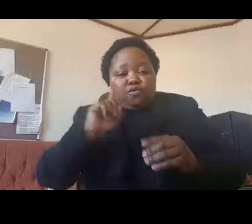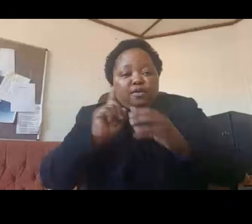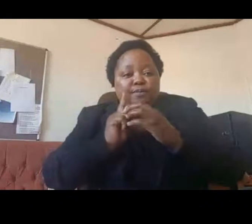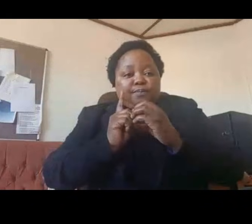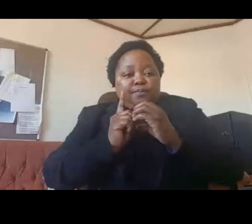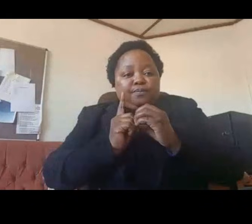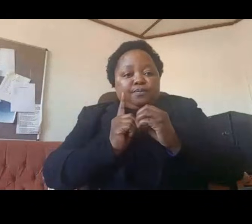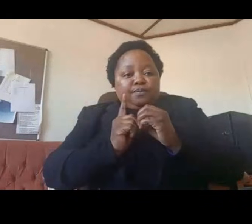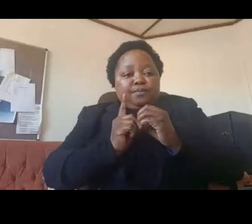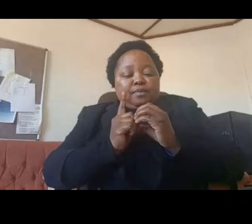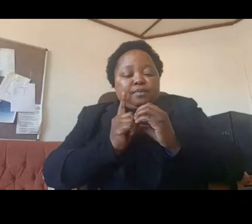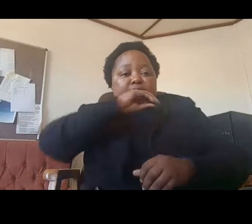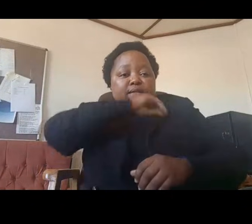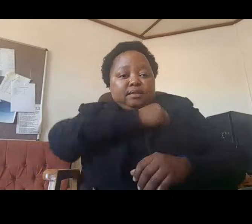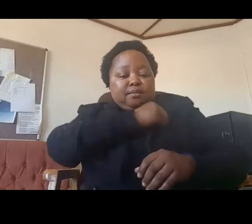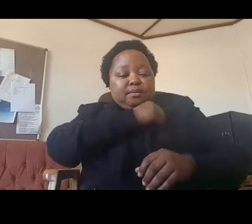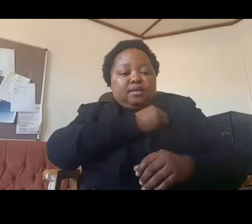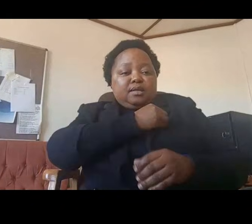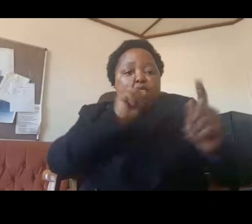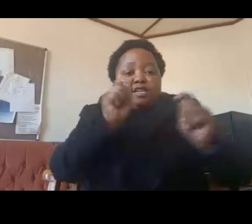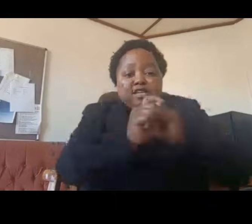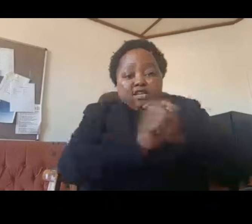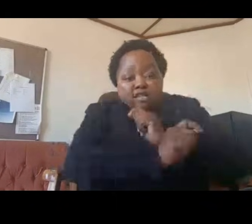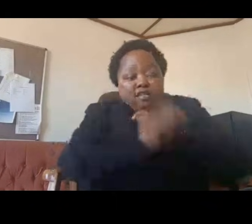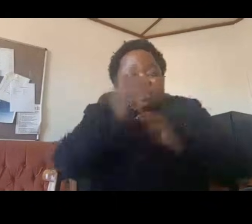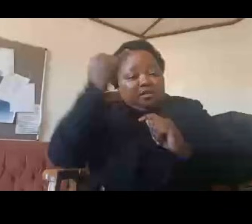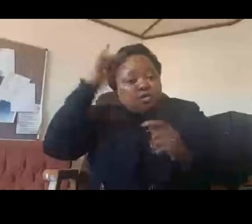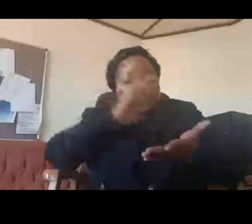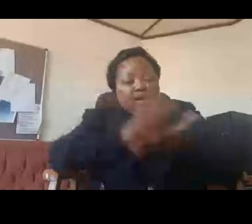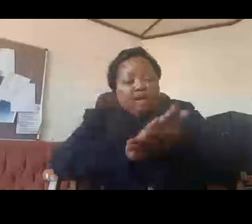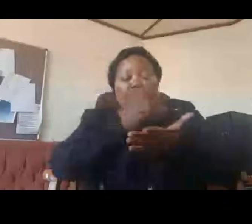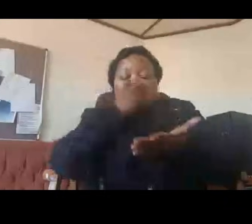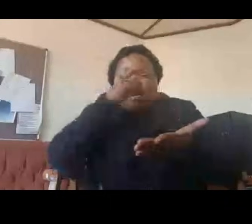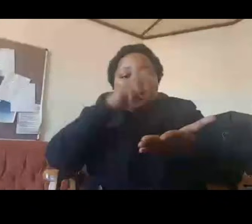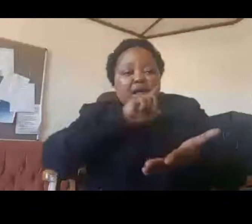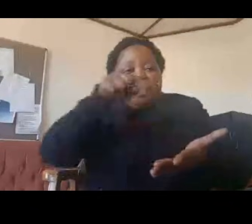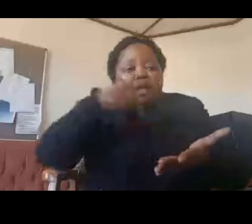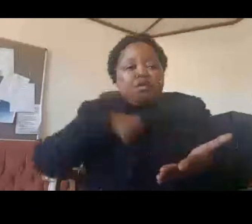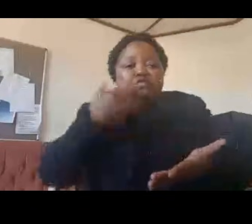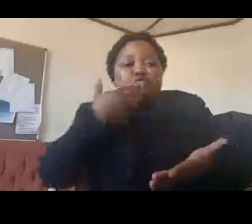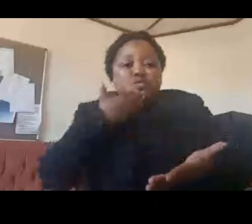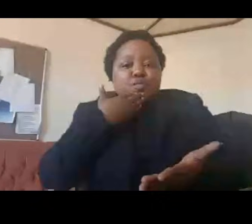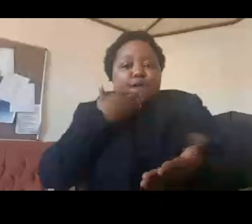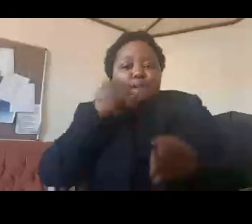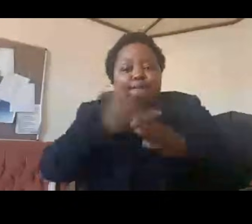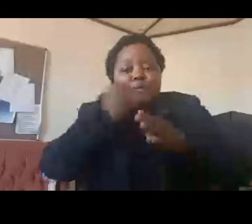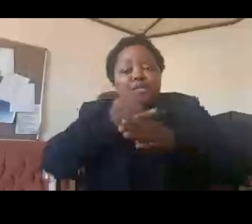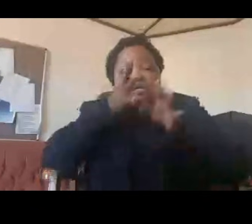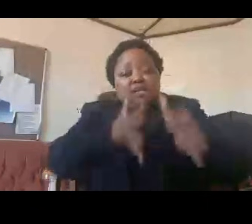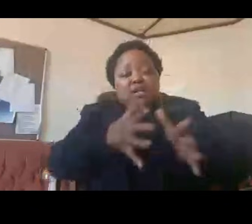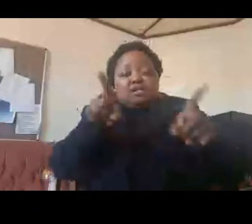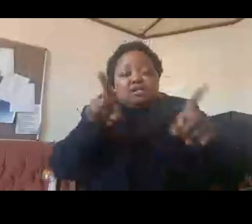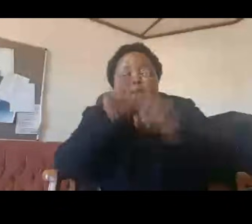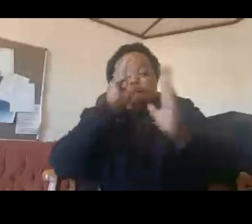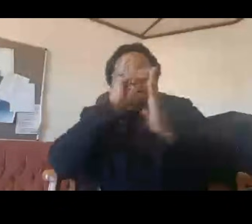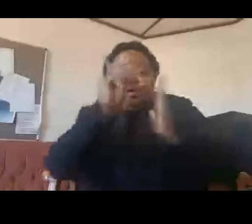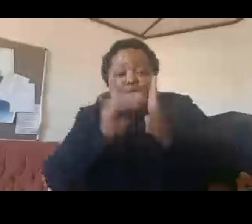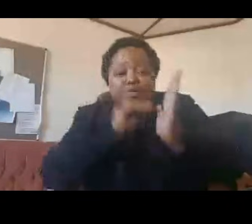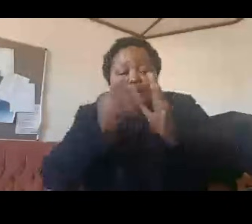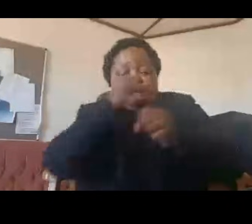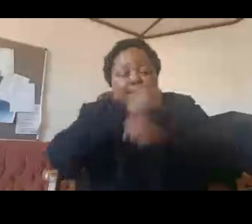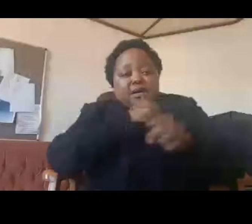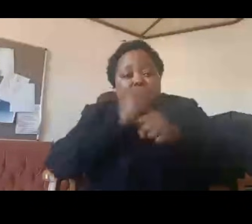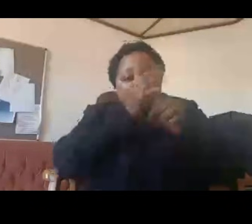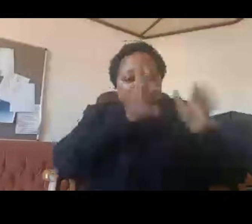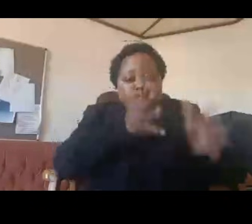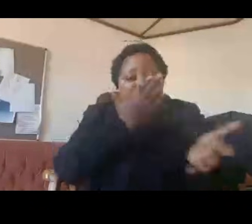an evolving and as such requiring us as practitioners, policymakers, to evolve our interventions and